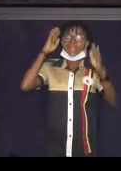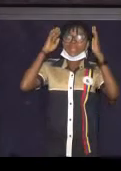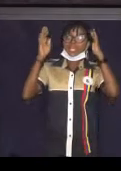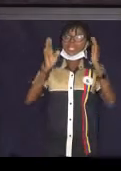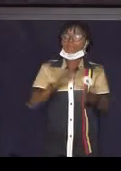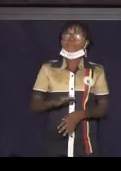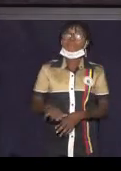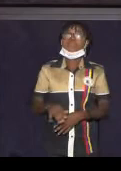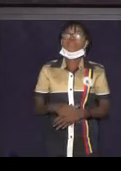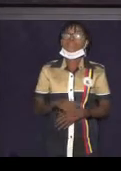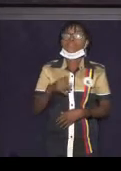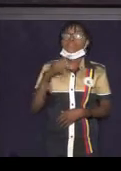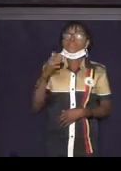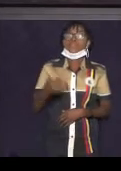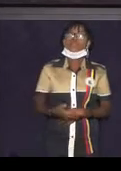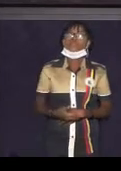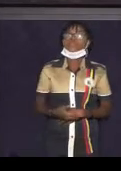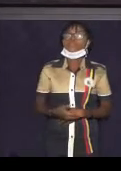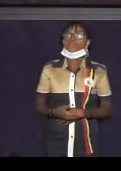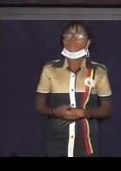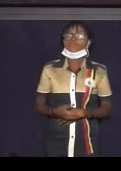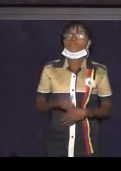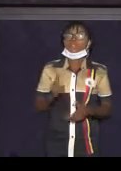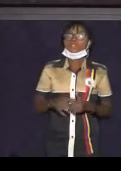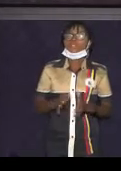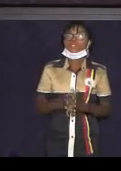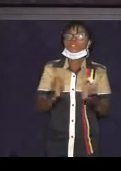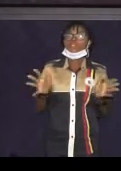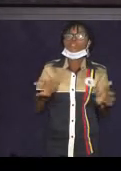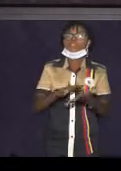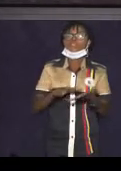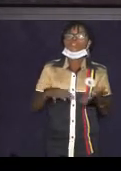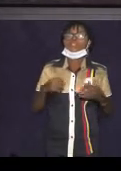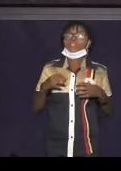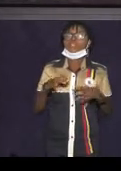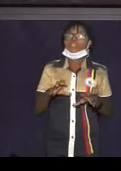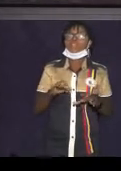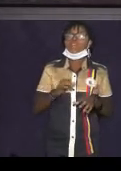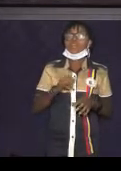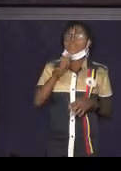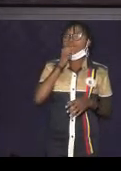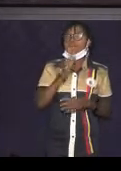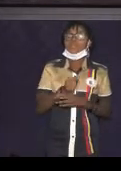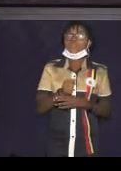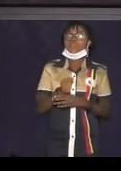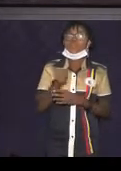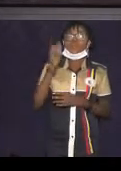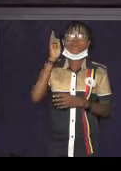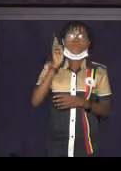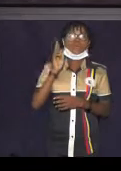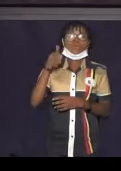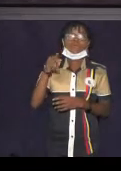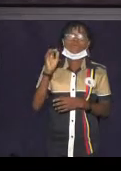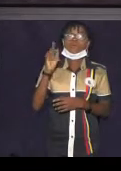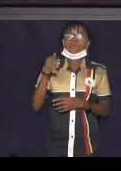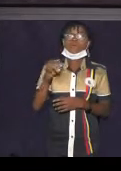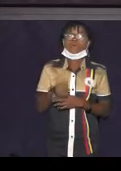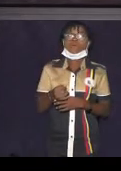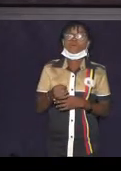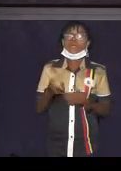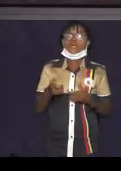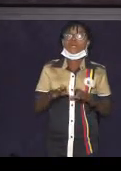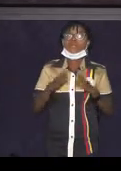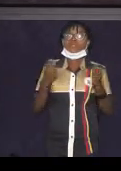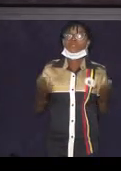Hello pupils, you are welcome to General Studies class. I am Uncle Popo. Let's